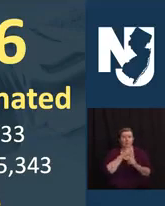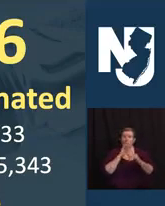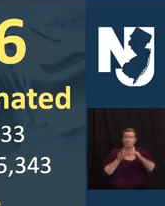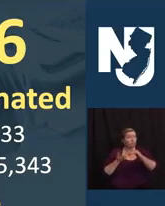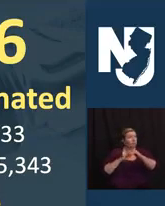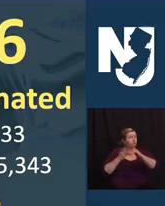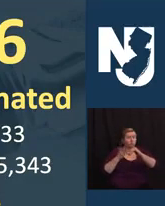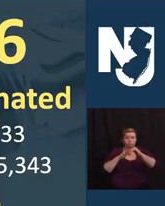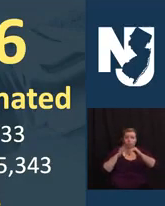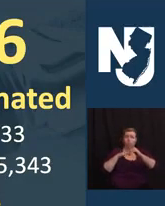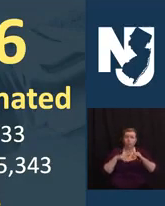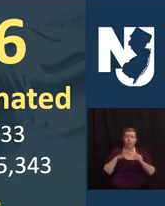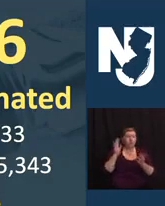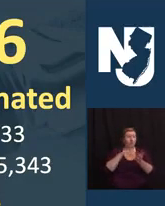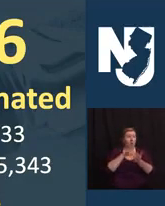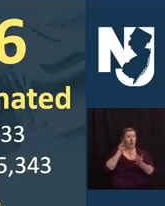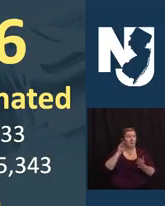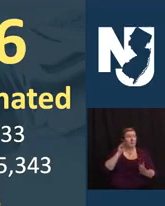of